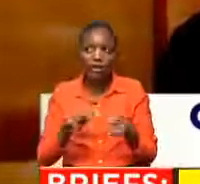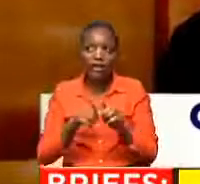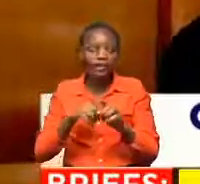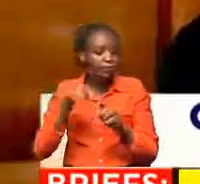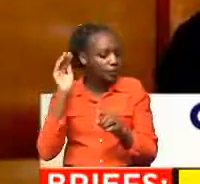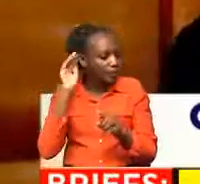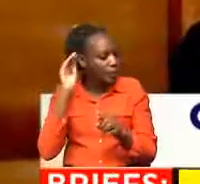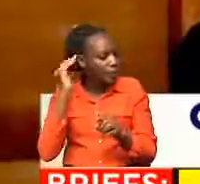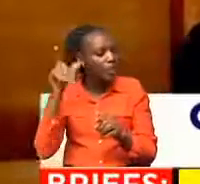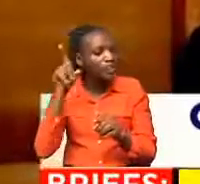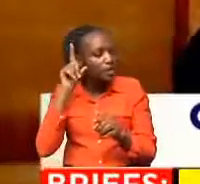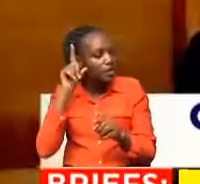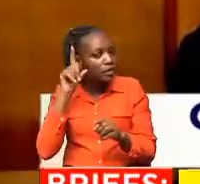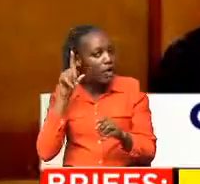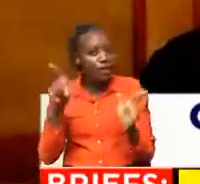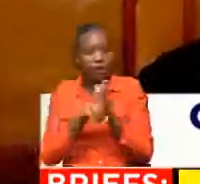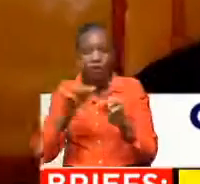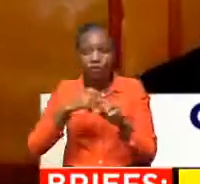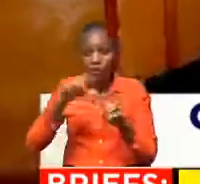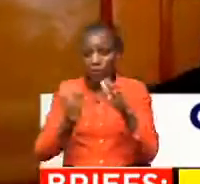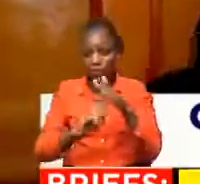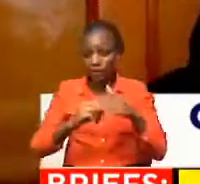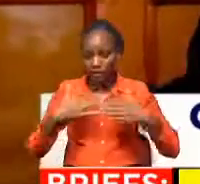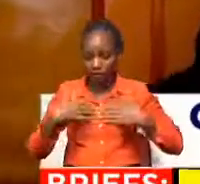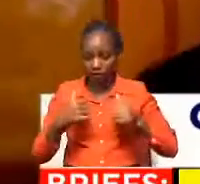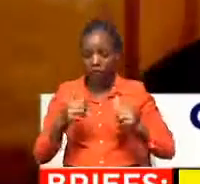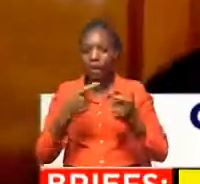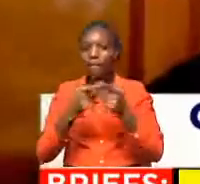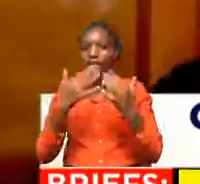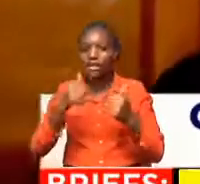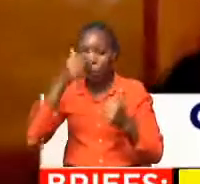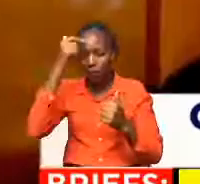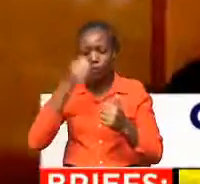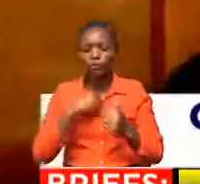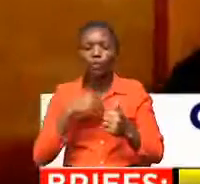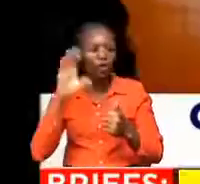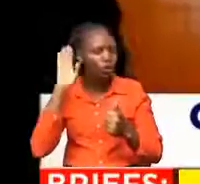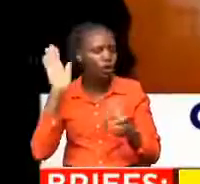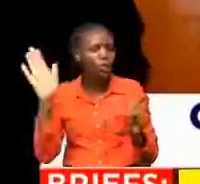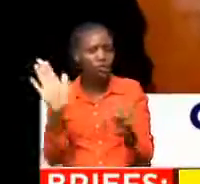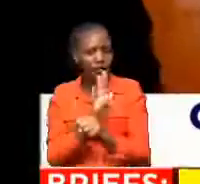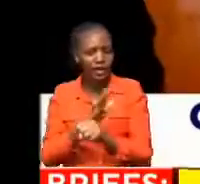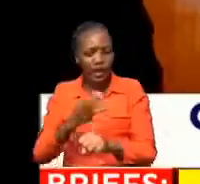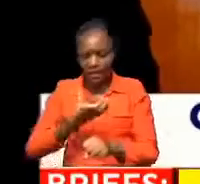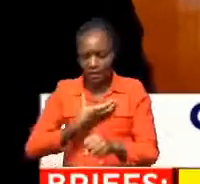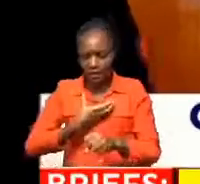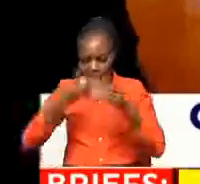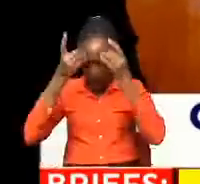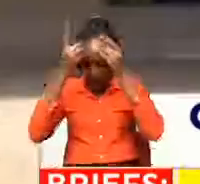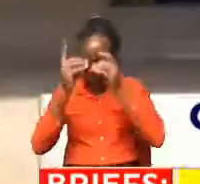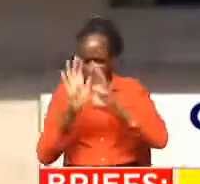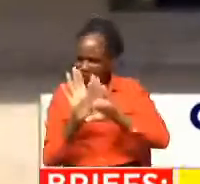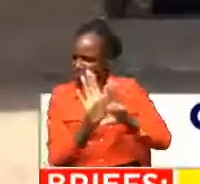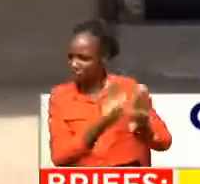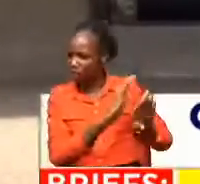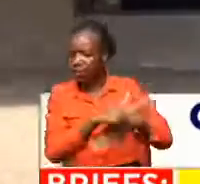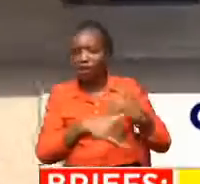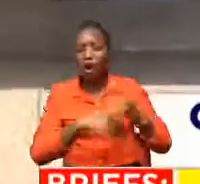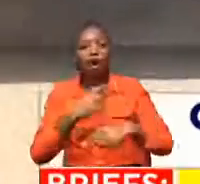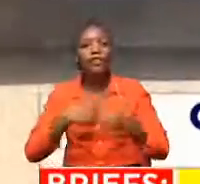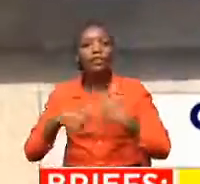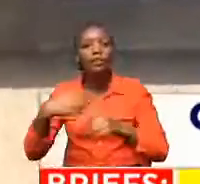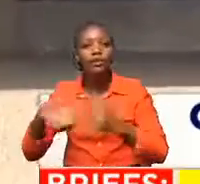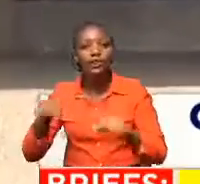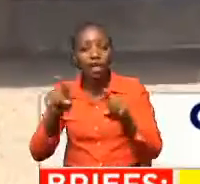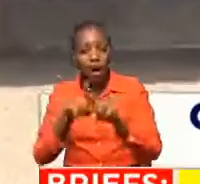of Health. But in order to fully comply with the guidelines, the council decided to downscale court activities. Maraga on Tuesday